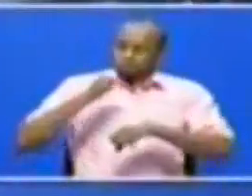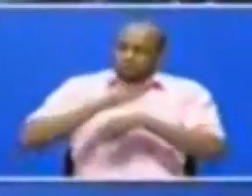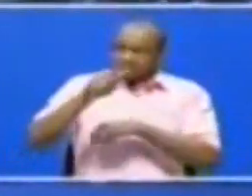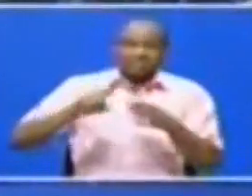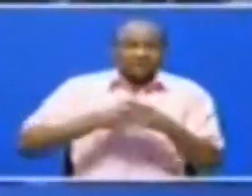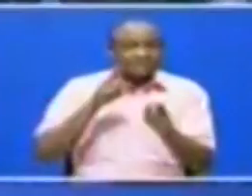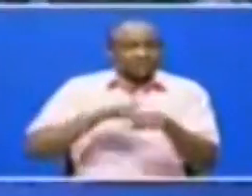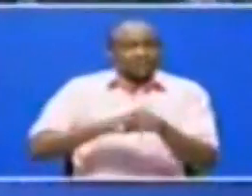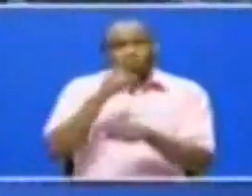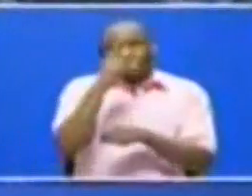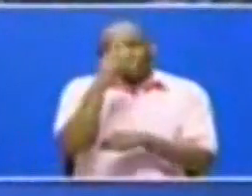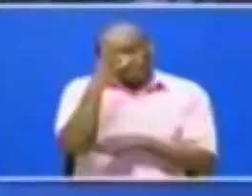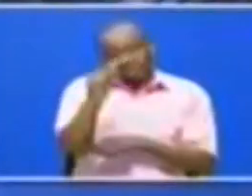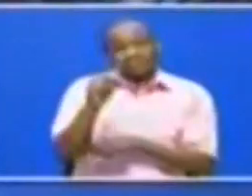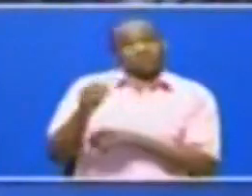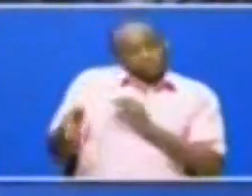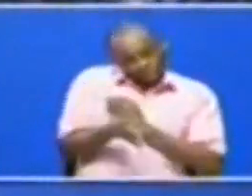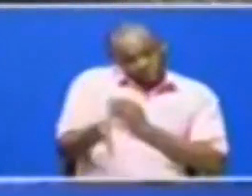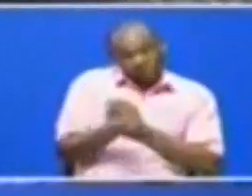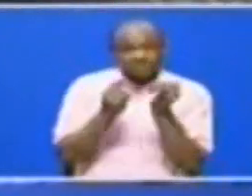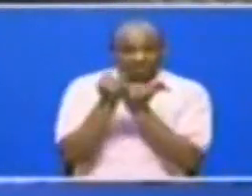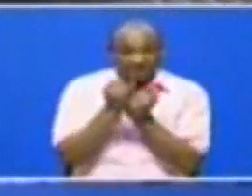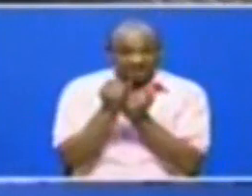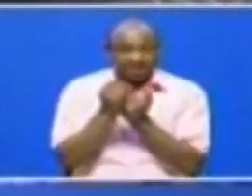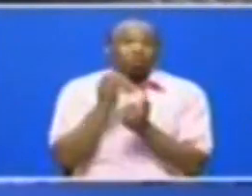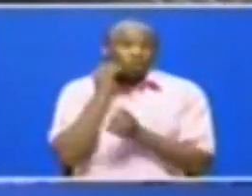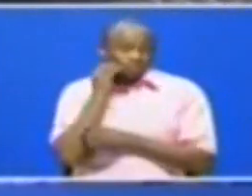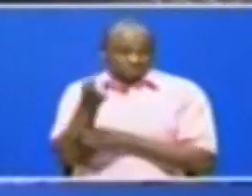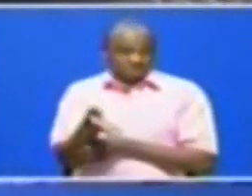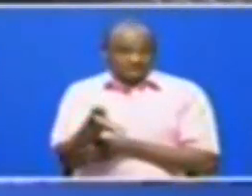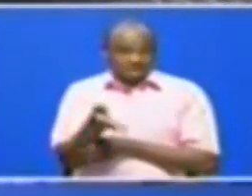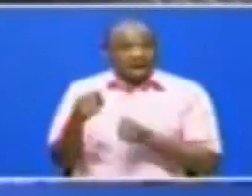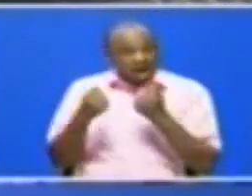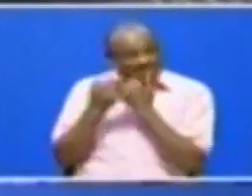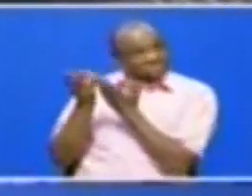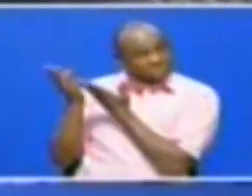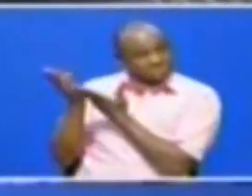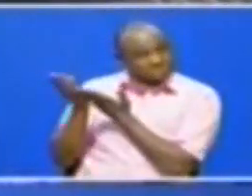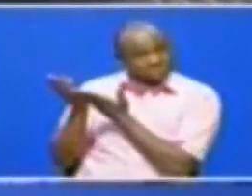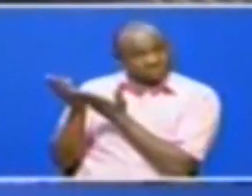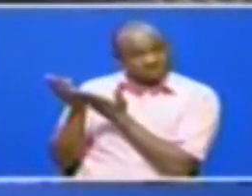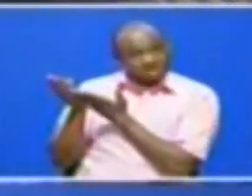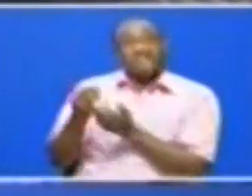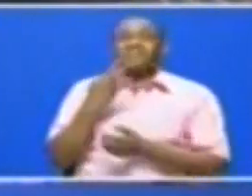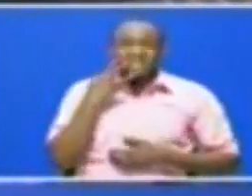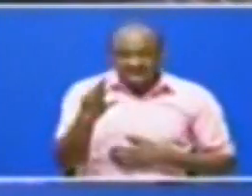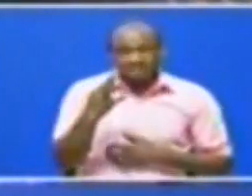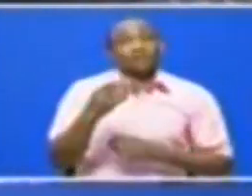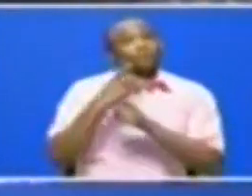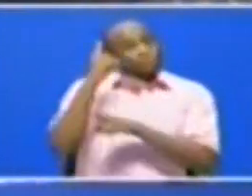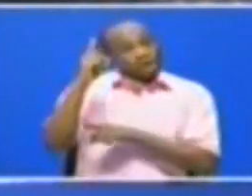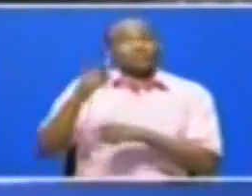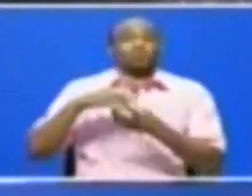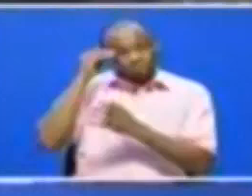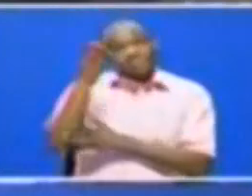at around 1:30 a.m. on Saturday in one of the dormitories, a dormitory believed to have been housing over 300 Form 1